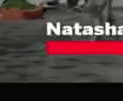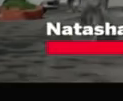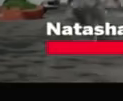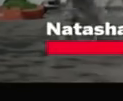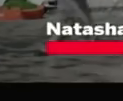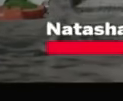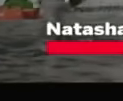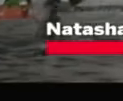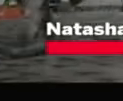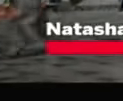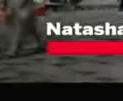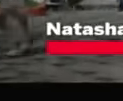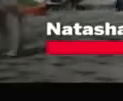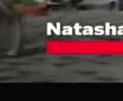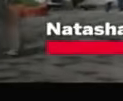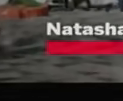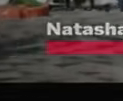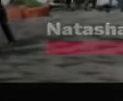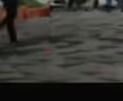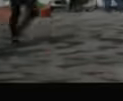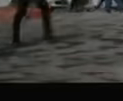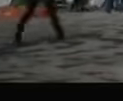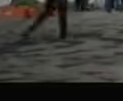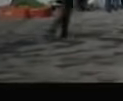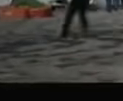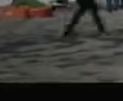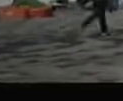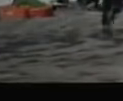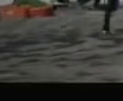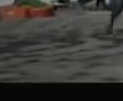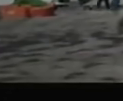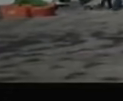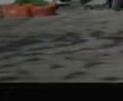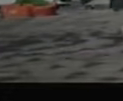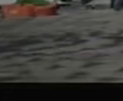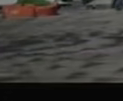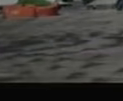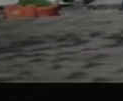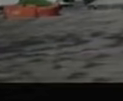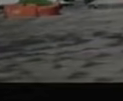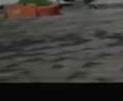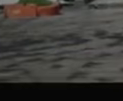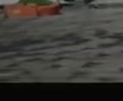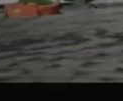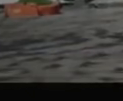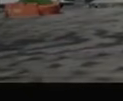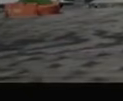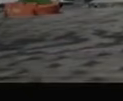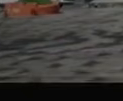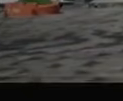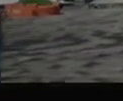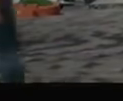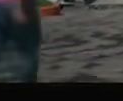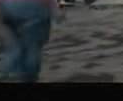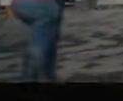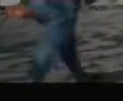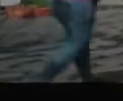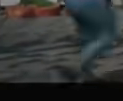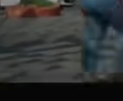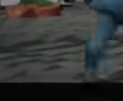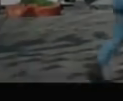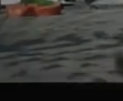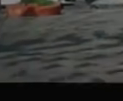99.1 FM. Last week we were in Chaguanas, and this week we are in Princess Town to hear your questions and concerns